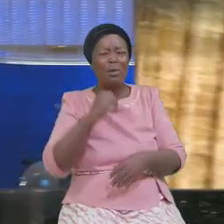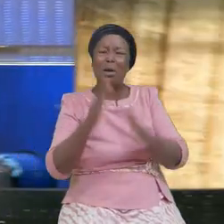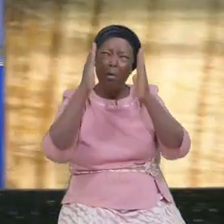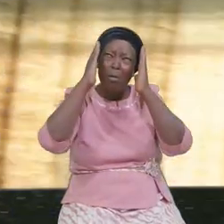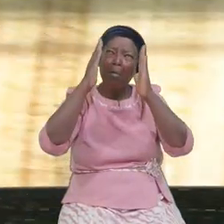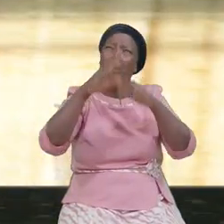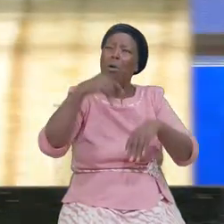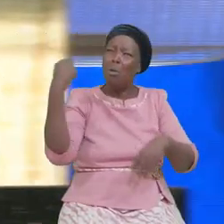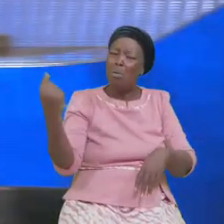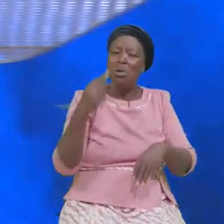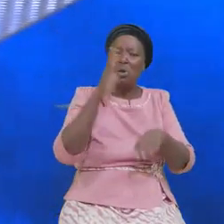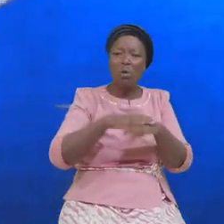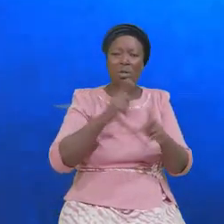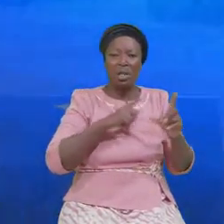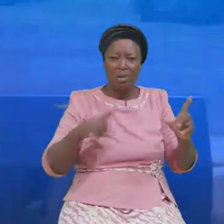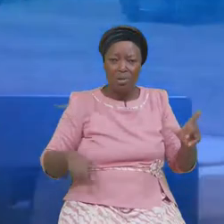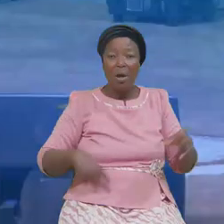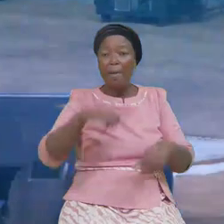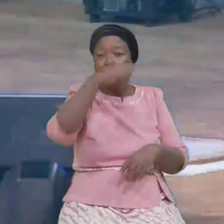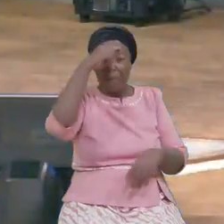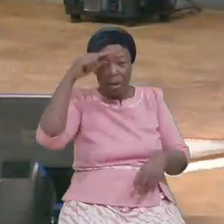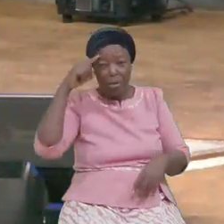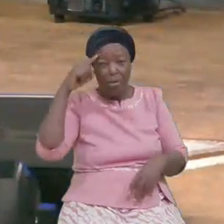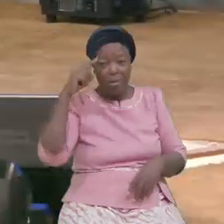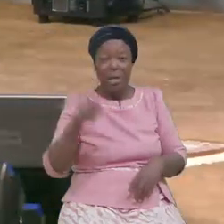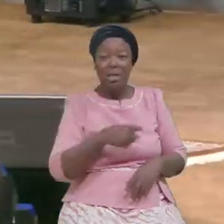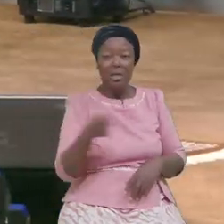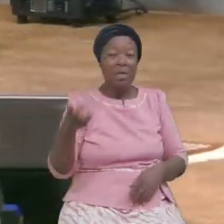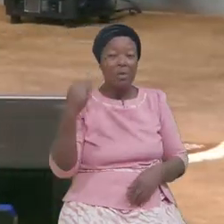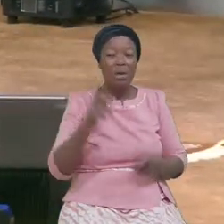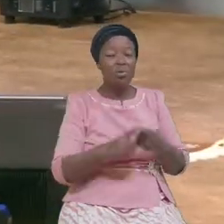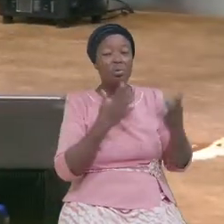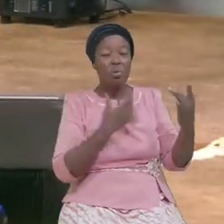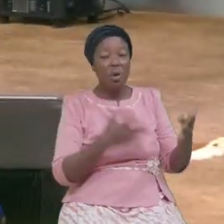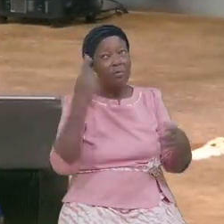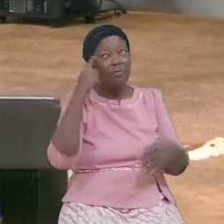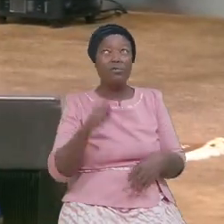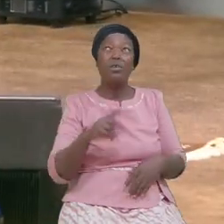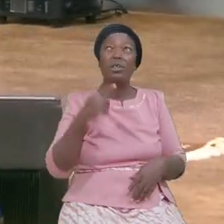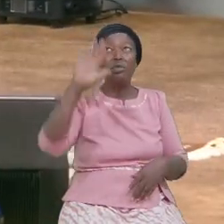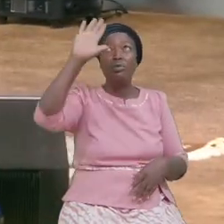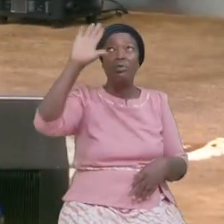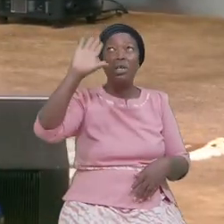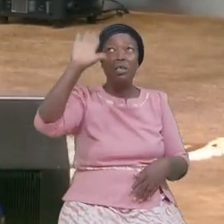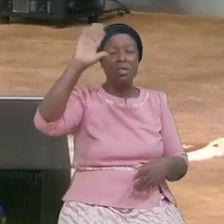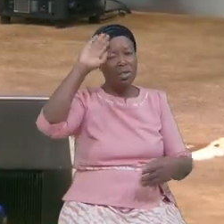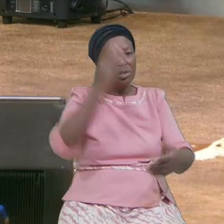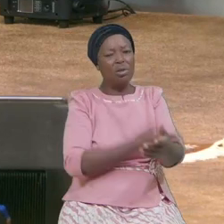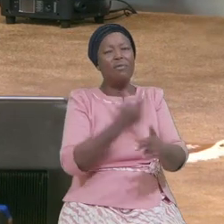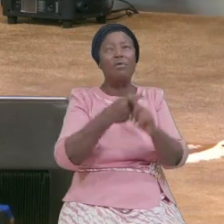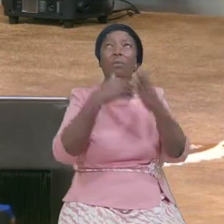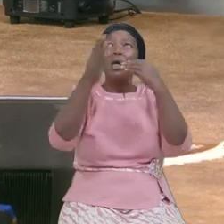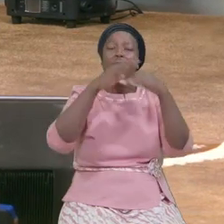always on the Lord because they were to wait for his son from heaven, whom